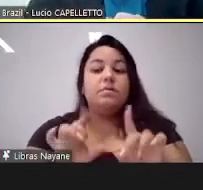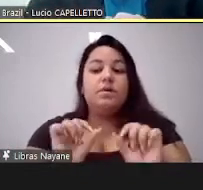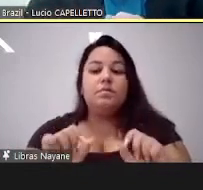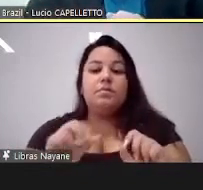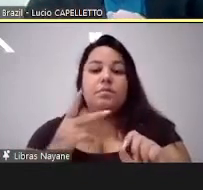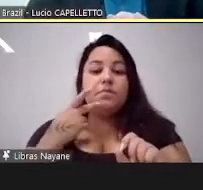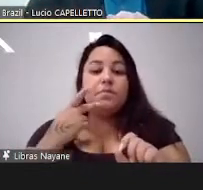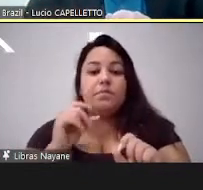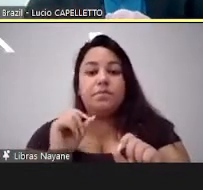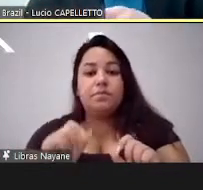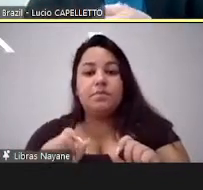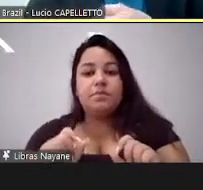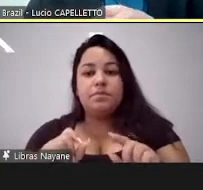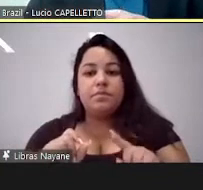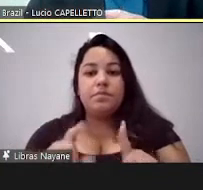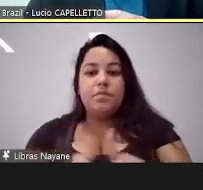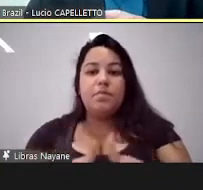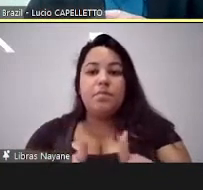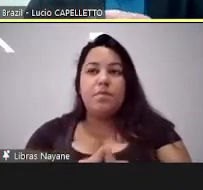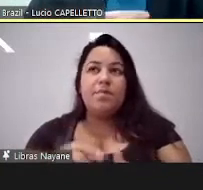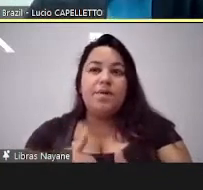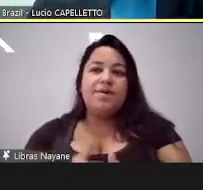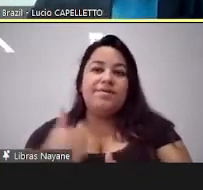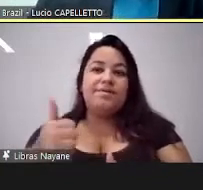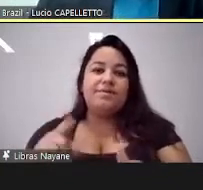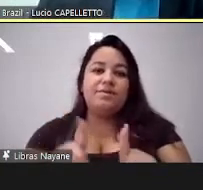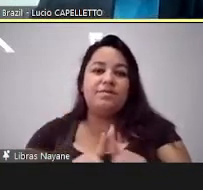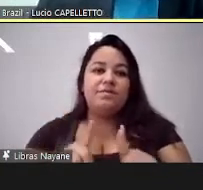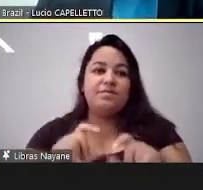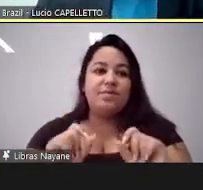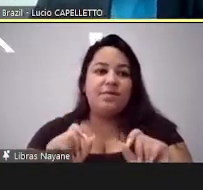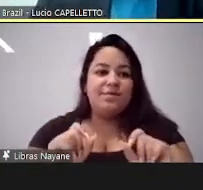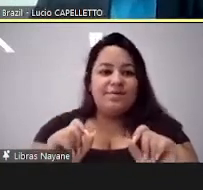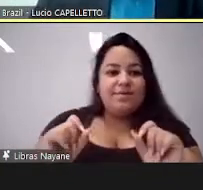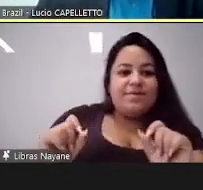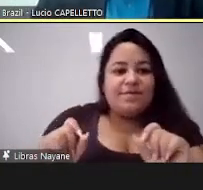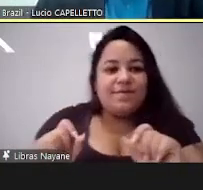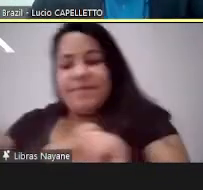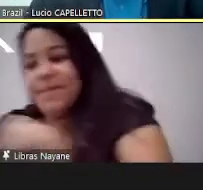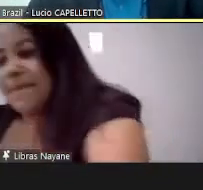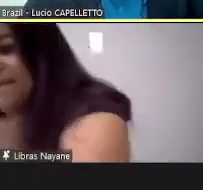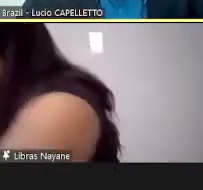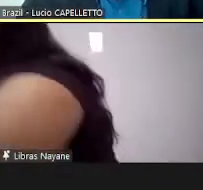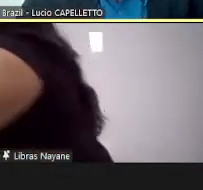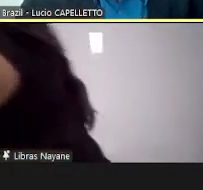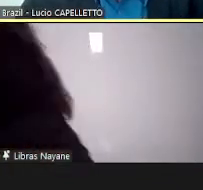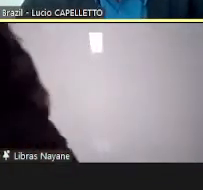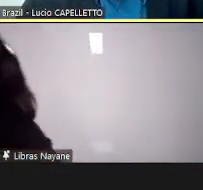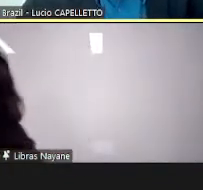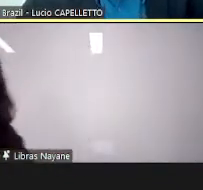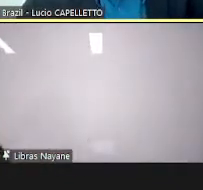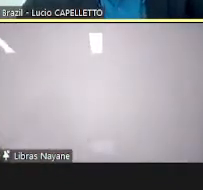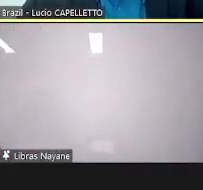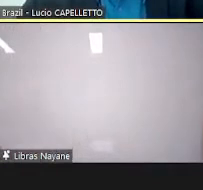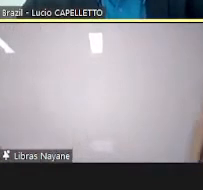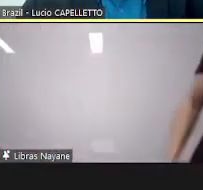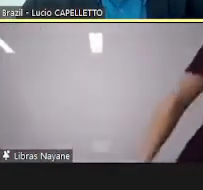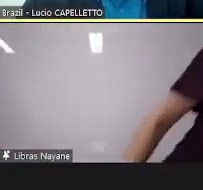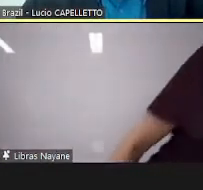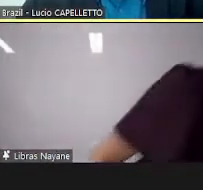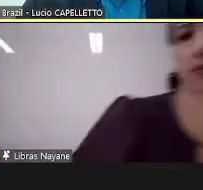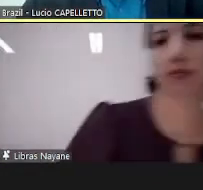accurate analysis to better classify it. And the ASG